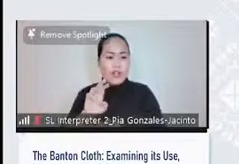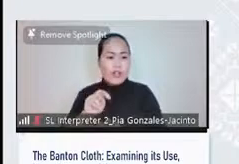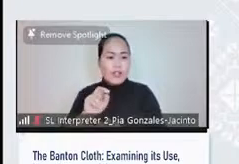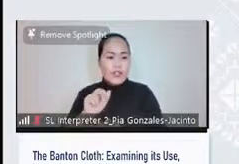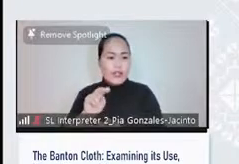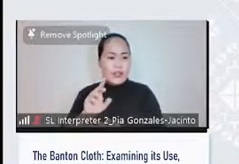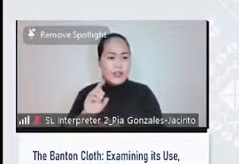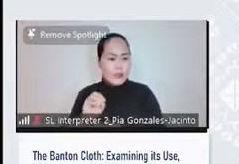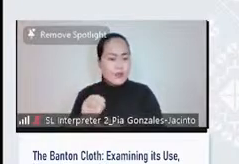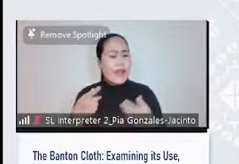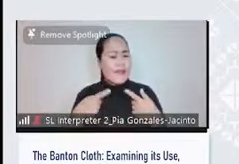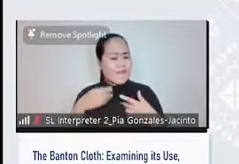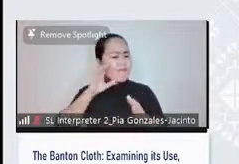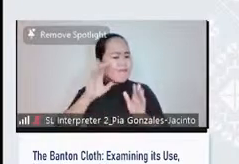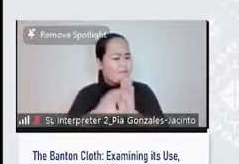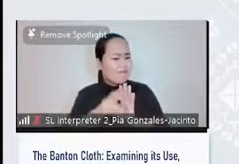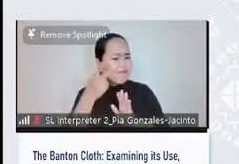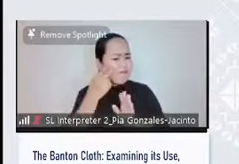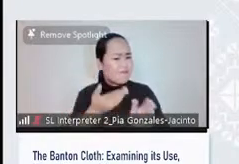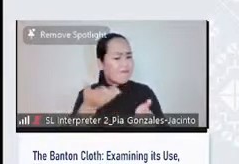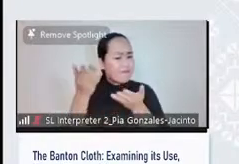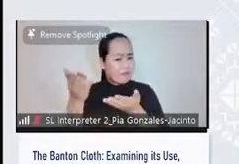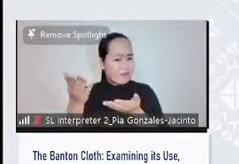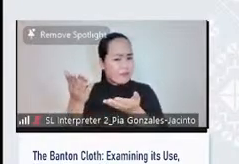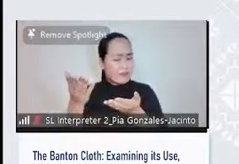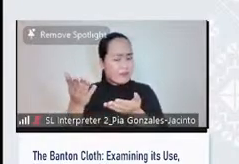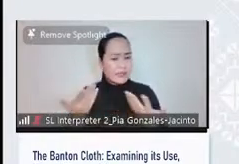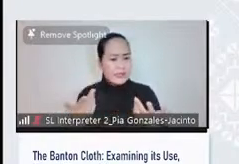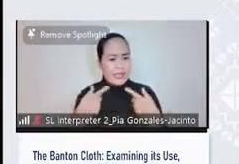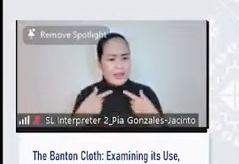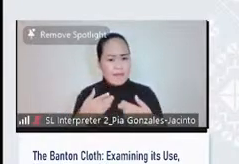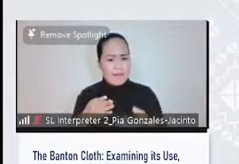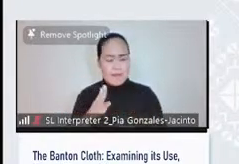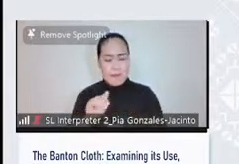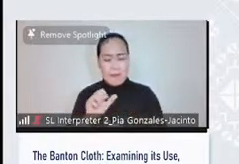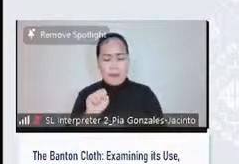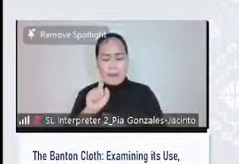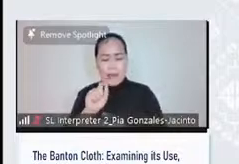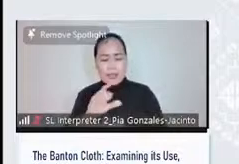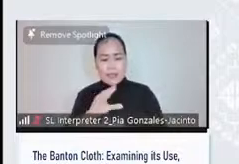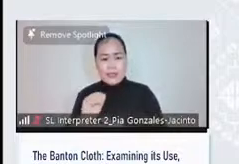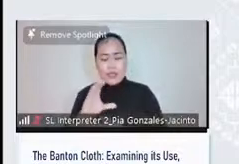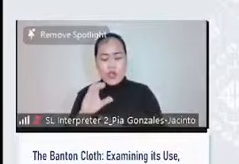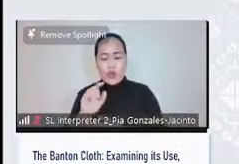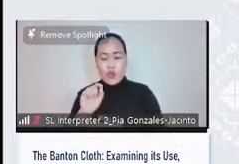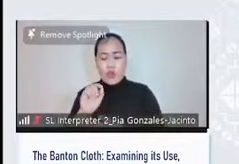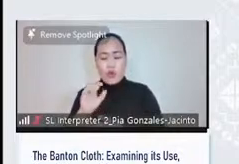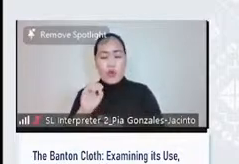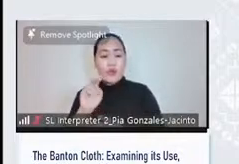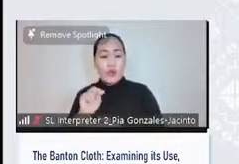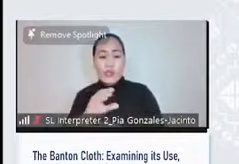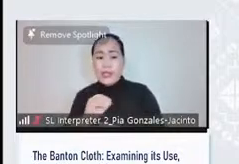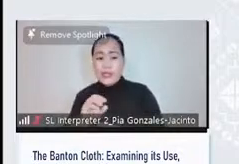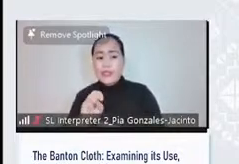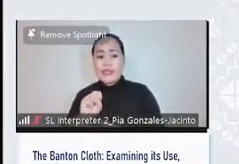images, the spun threads are bast, cotton, and silk. Abaca and raffia are unspun.